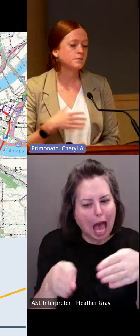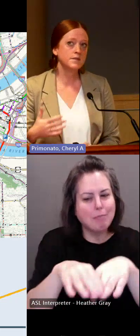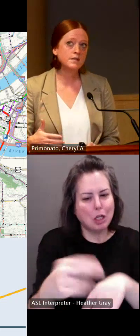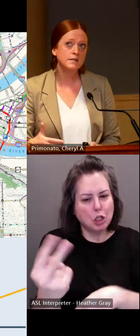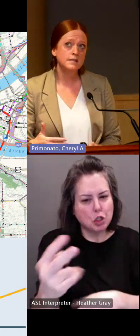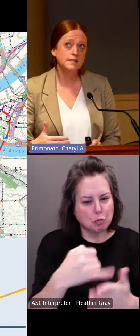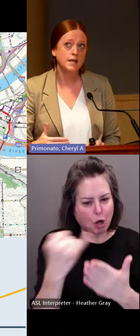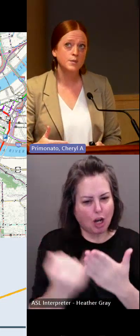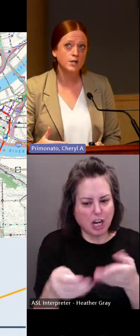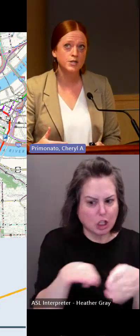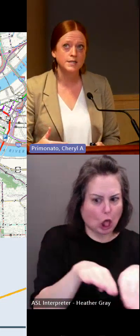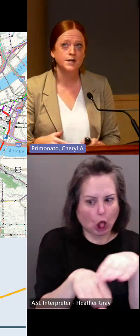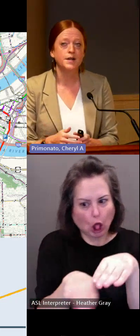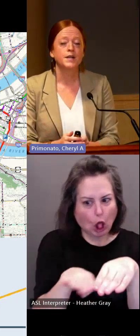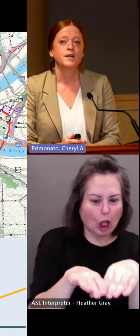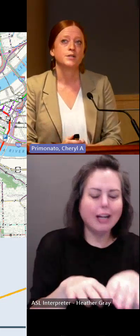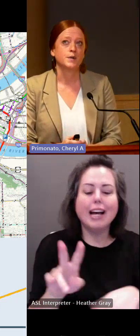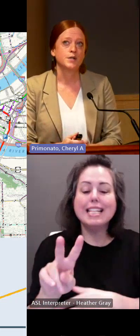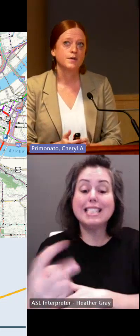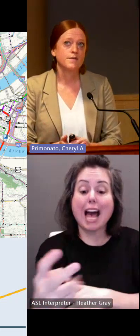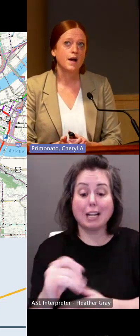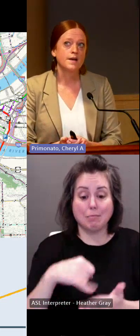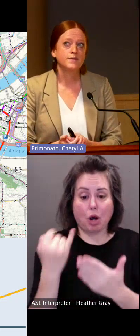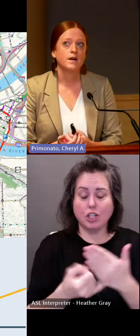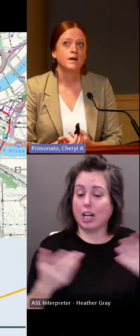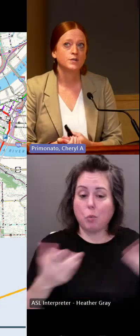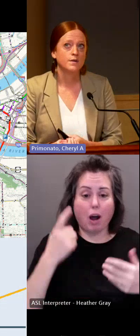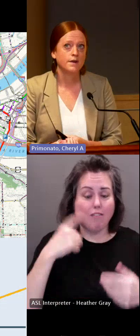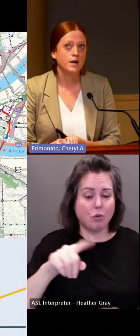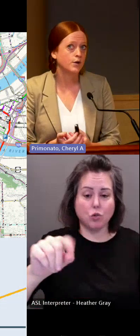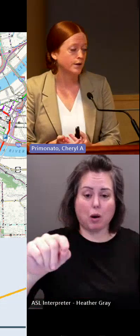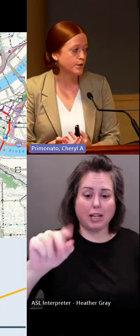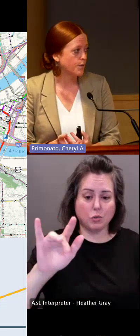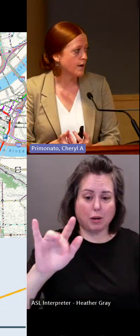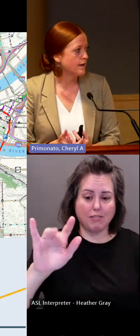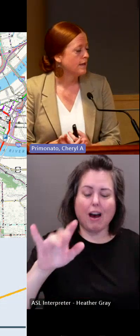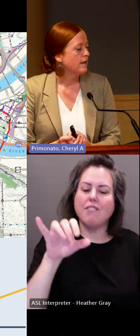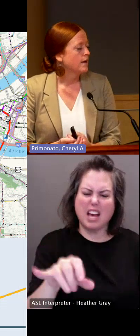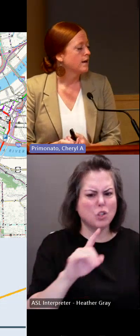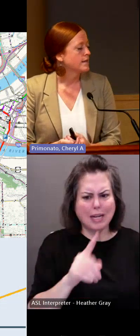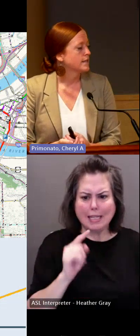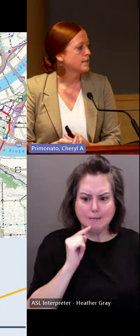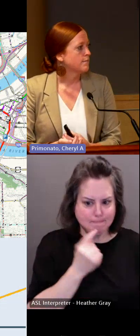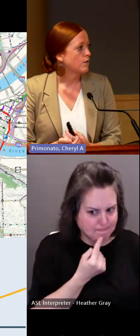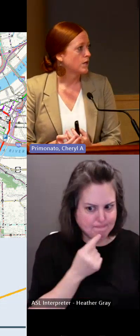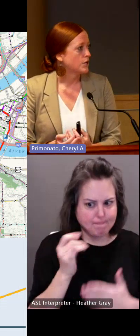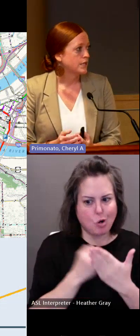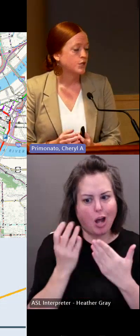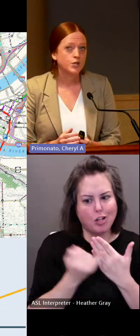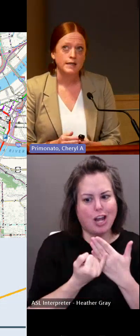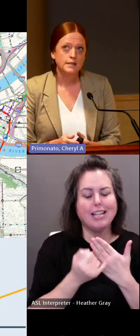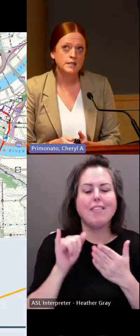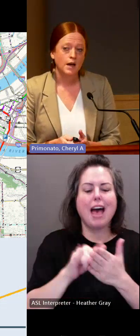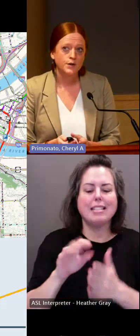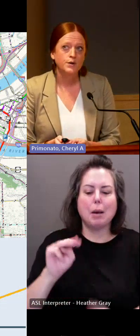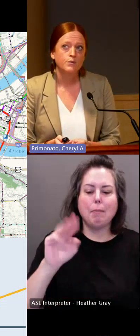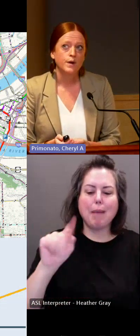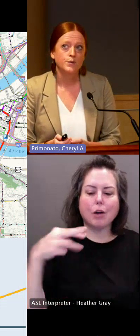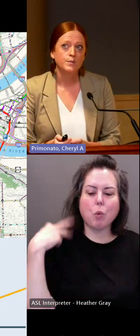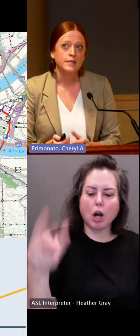projects. The second project here for 2025, also a very critical one, is the Mount Washington